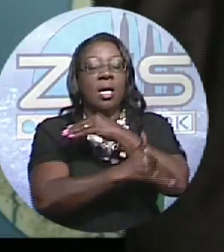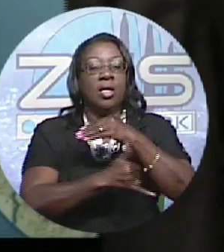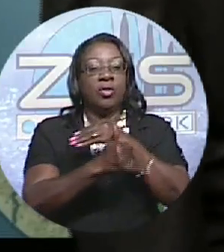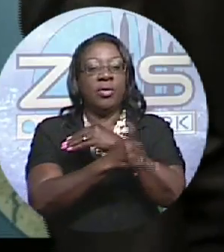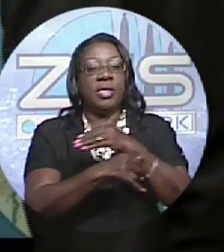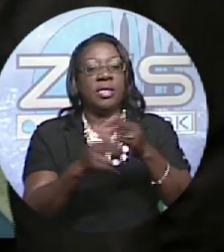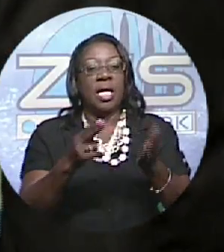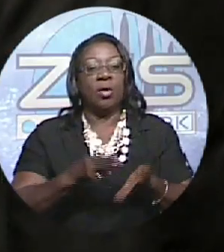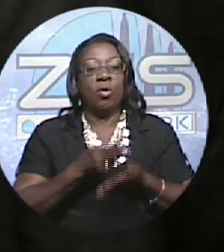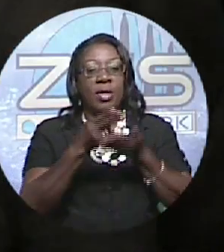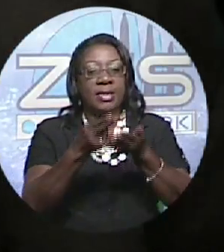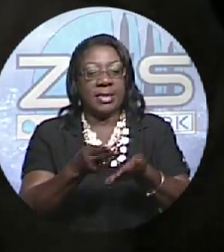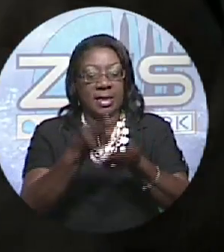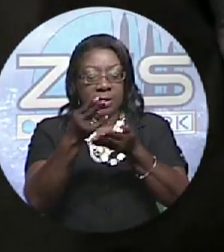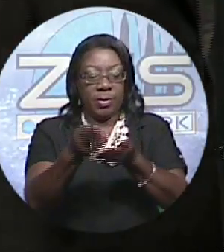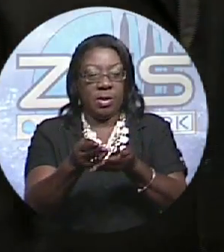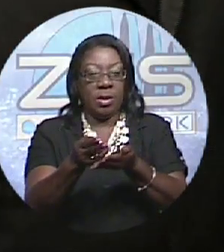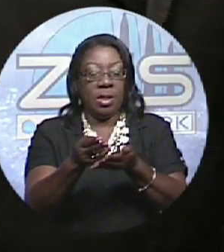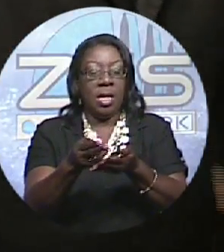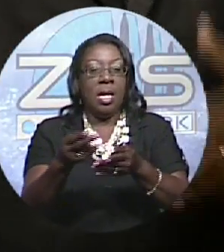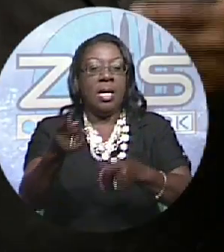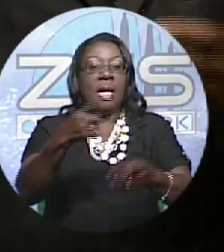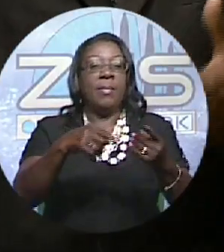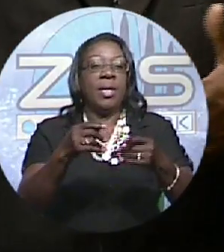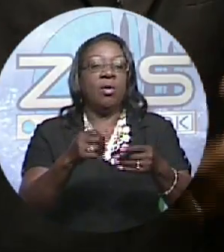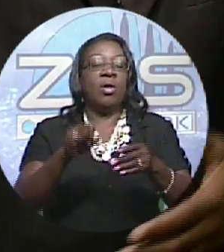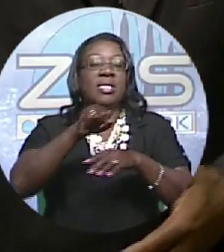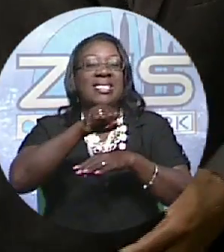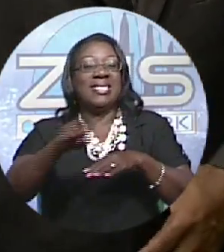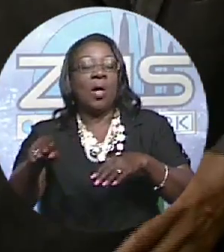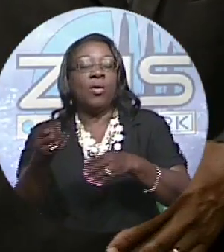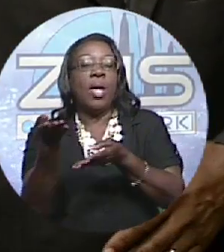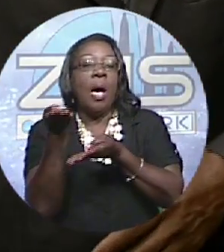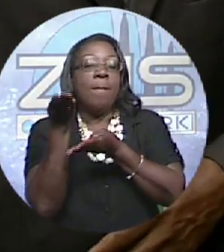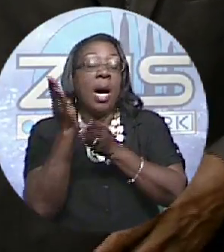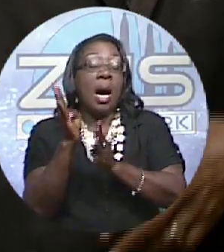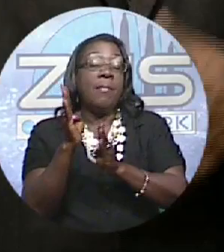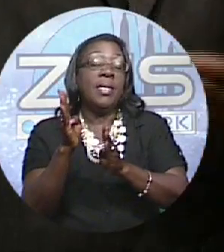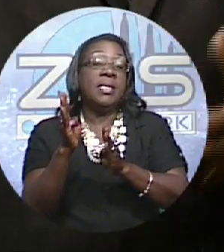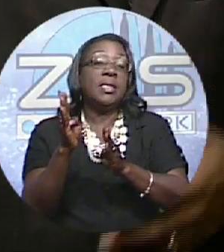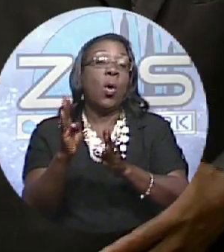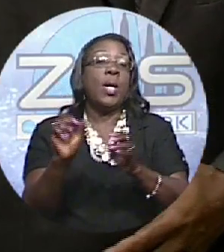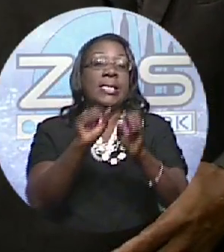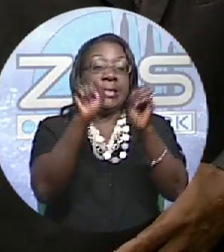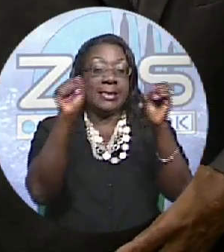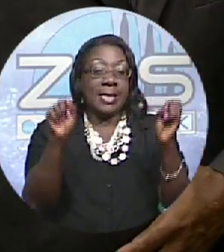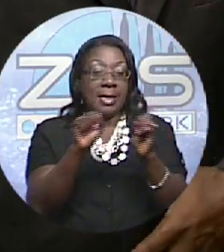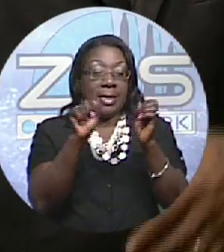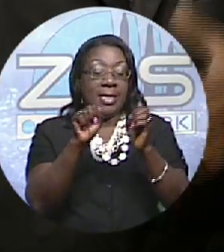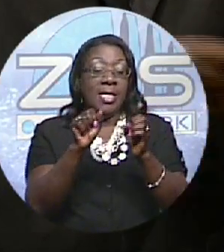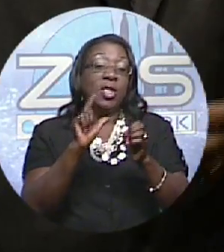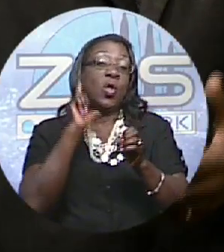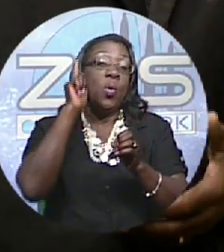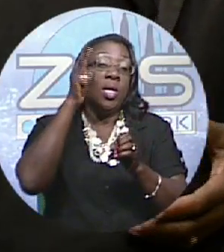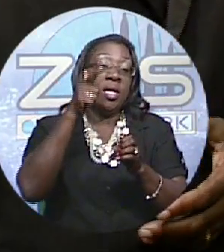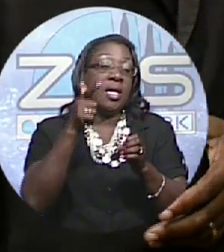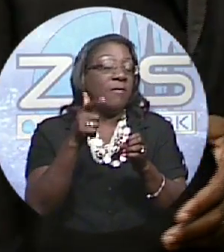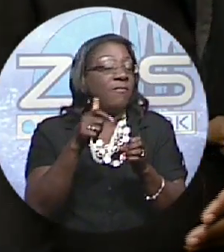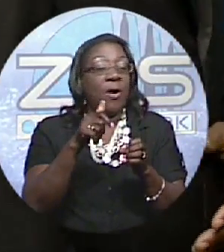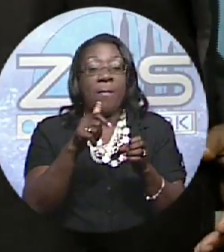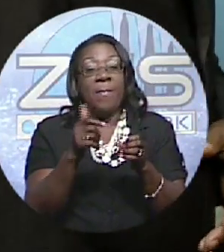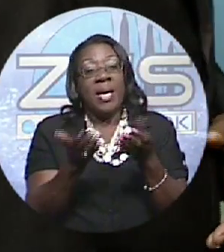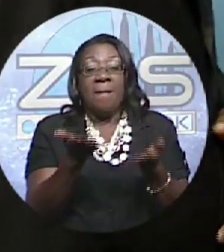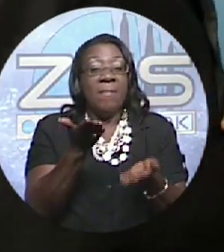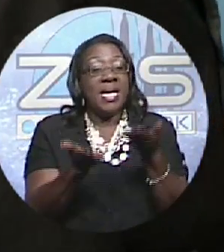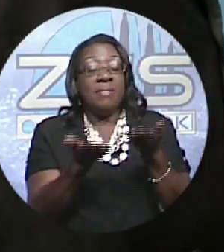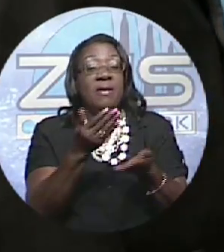Hispaniola, moving into the southeast Bahamas by Saturday. So we are anticipating some real rainfall with this, anywhere from 4 to 8 inches and maximum amounts of up